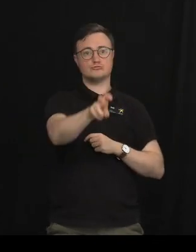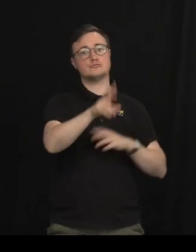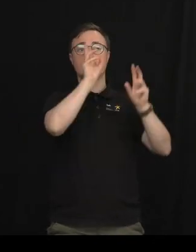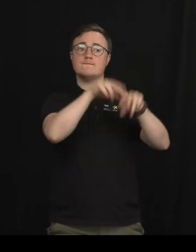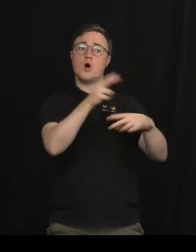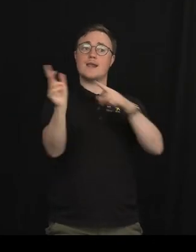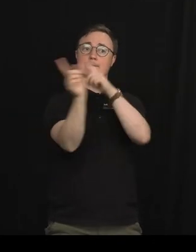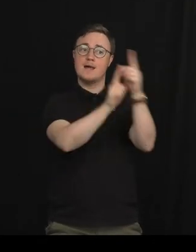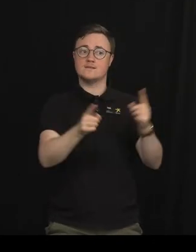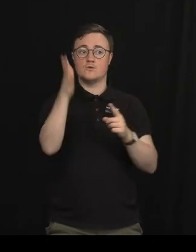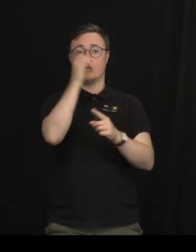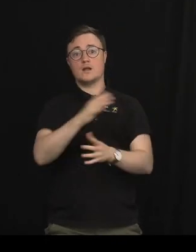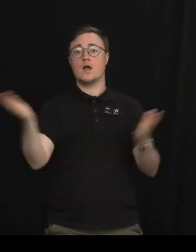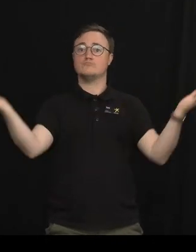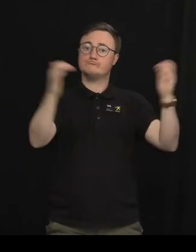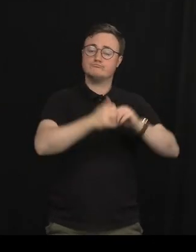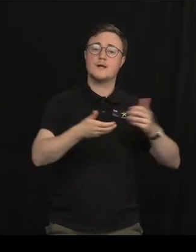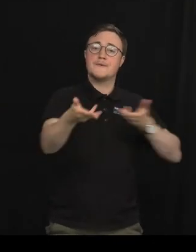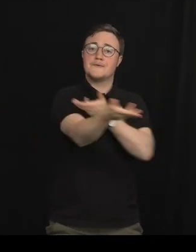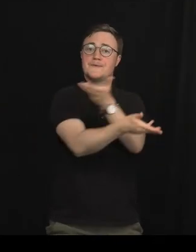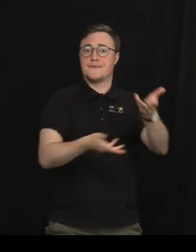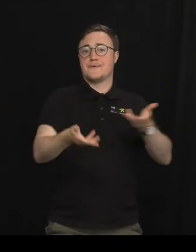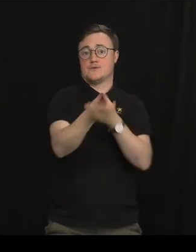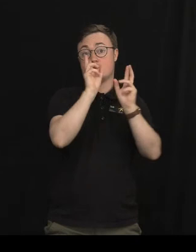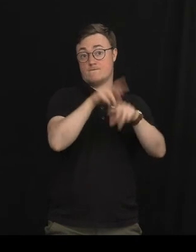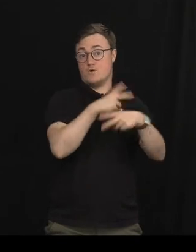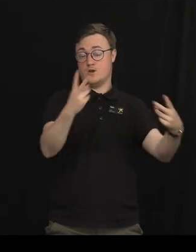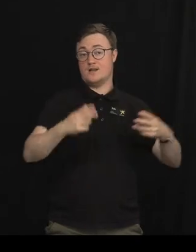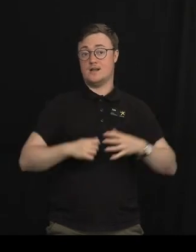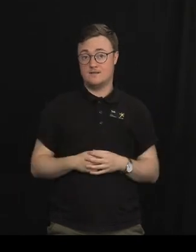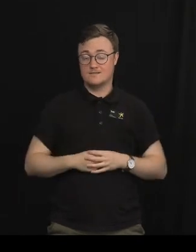with the COVID, I would say